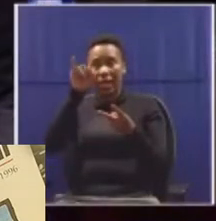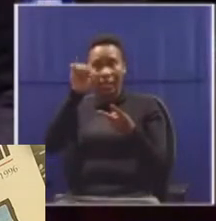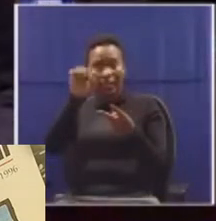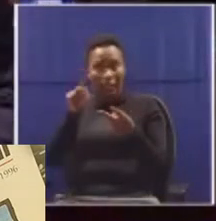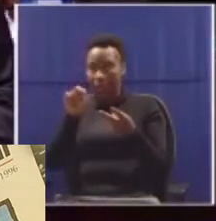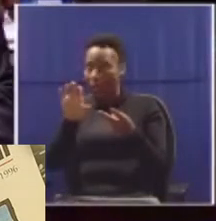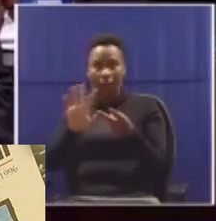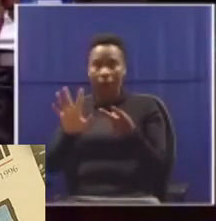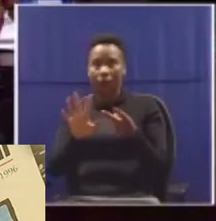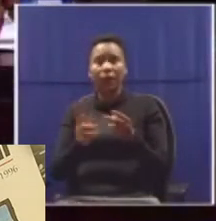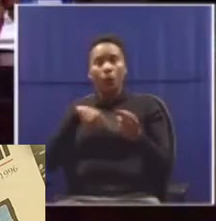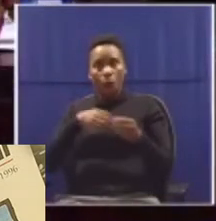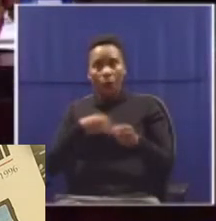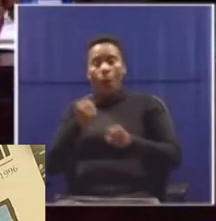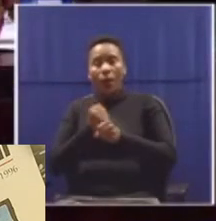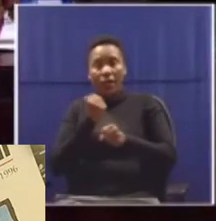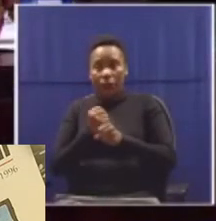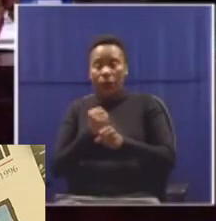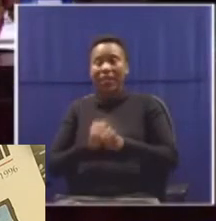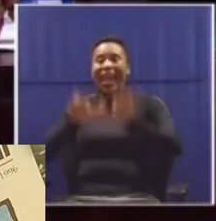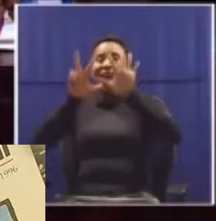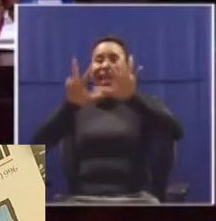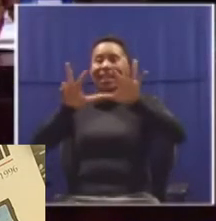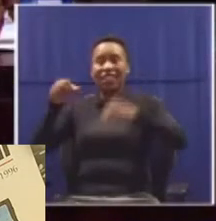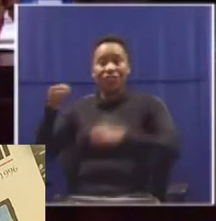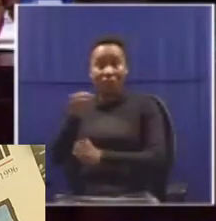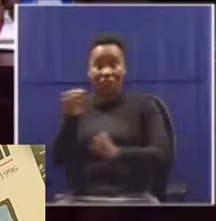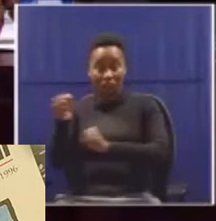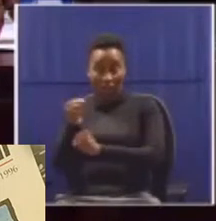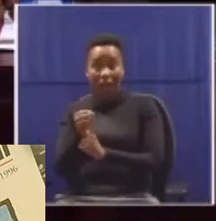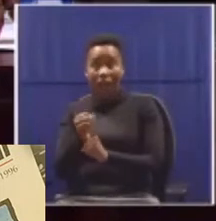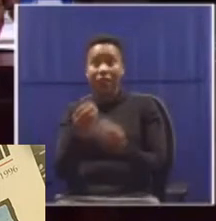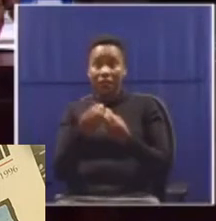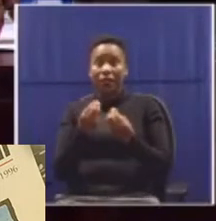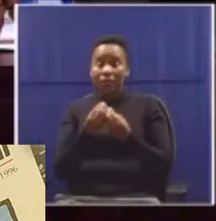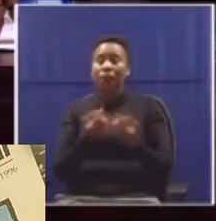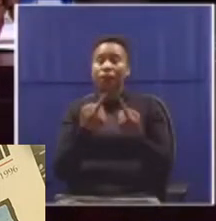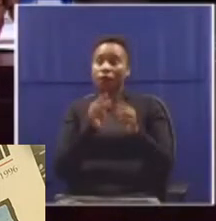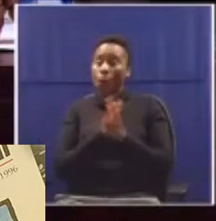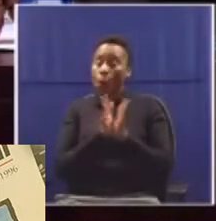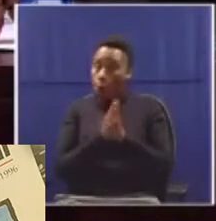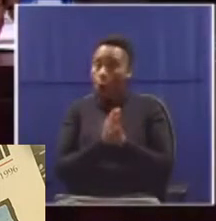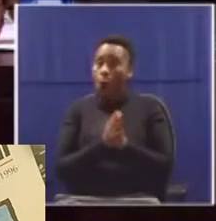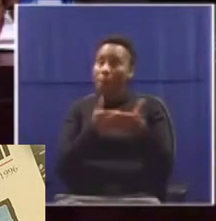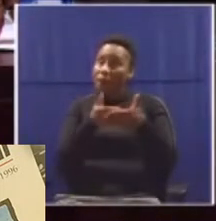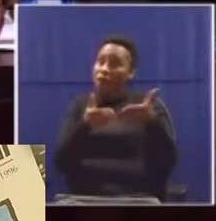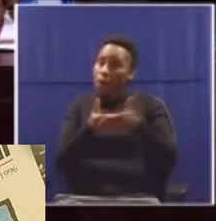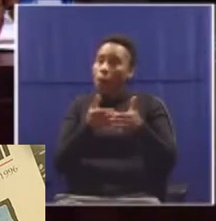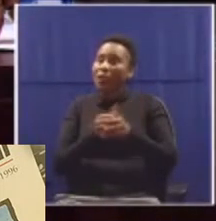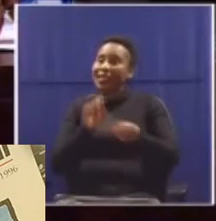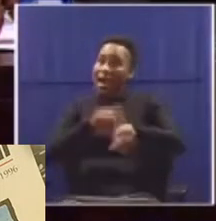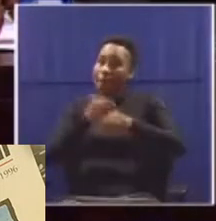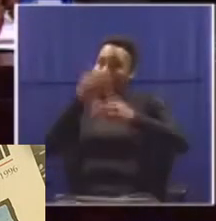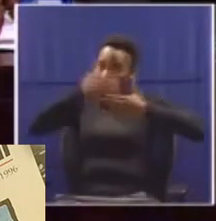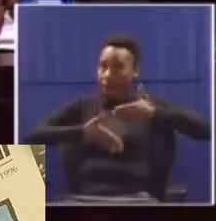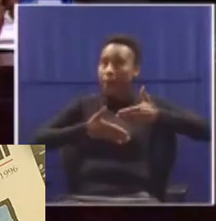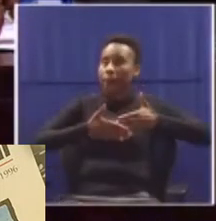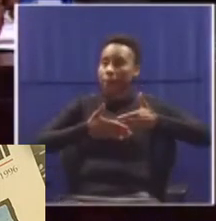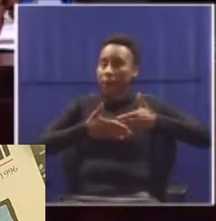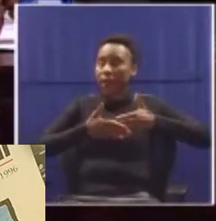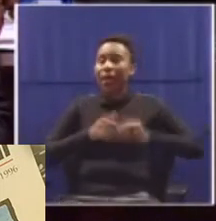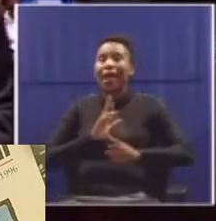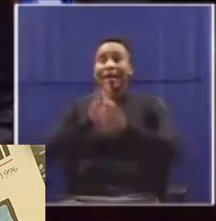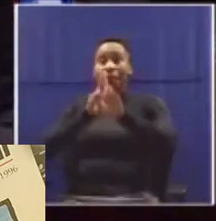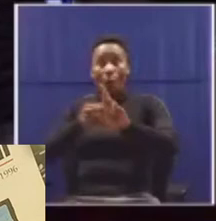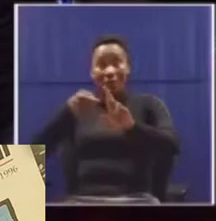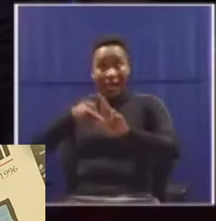edge outstanding strategic deficiencies in line with meeting the deadline for next Mutual evaluation in 2024 the